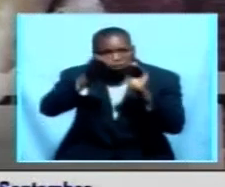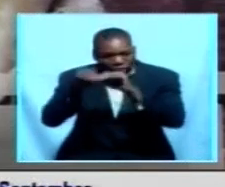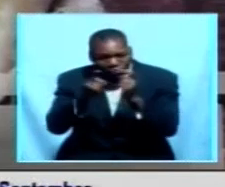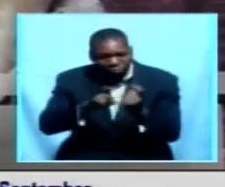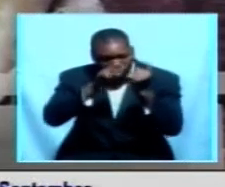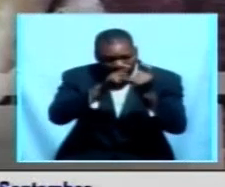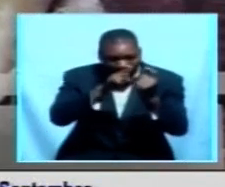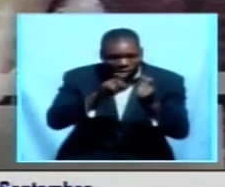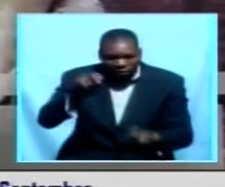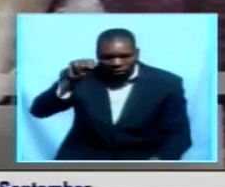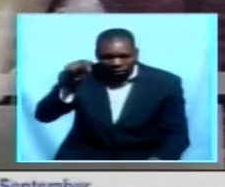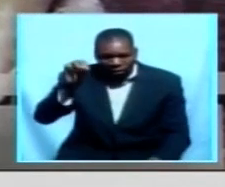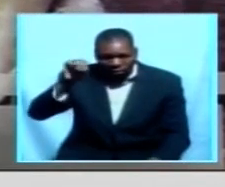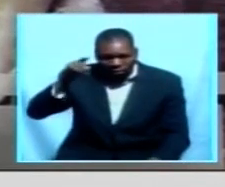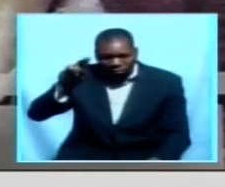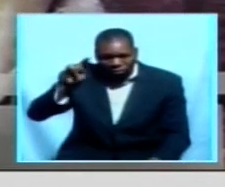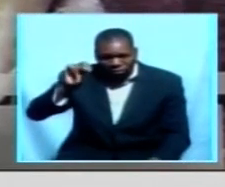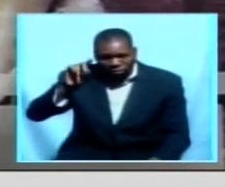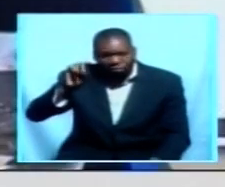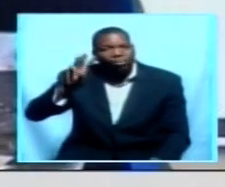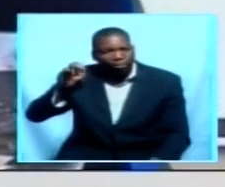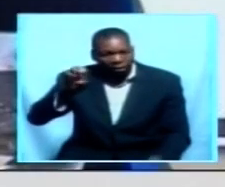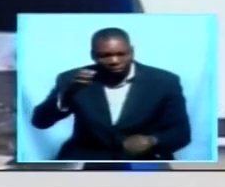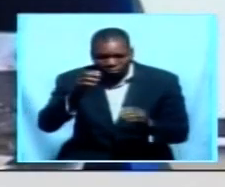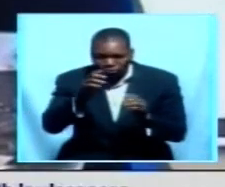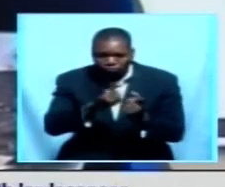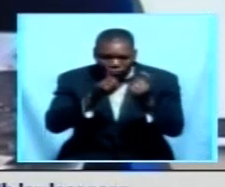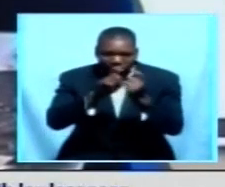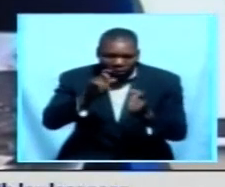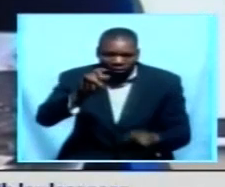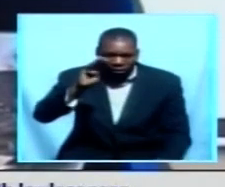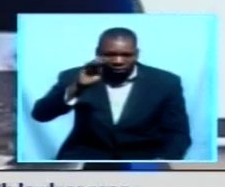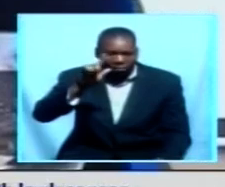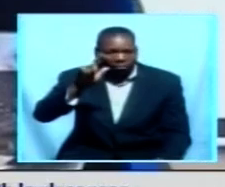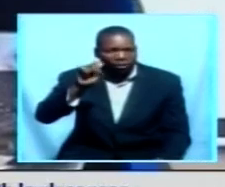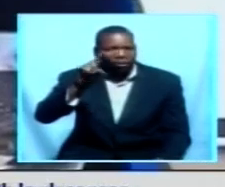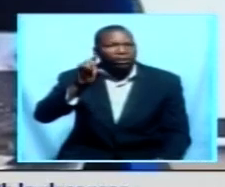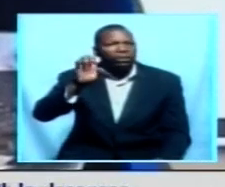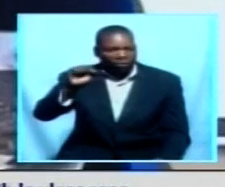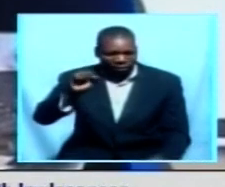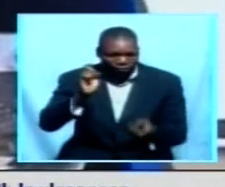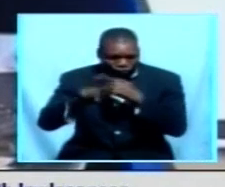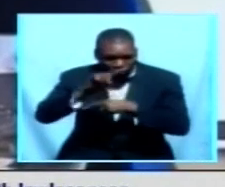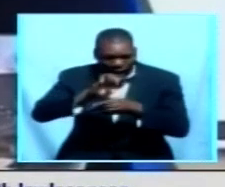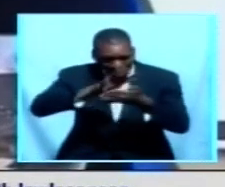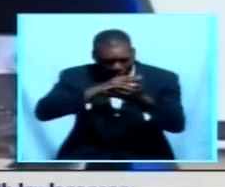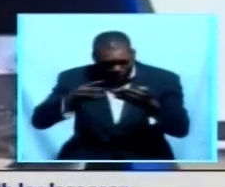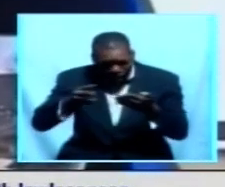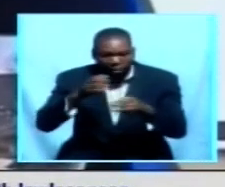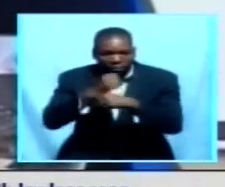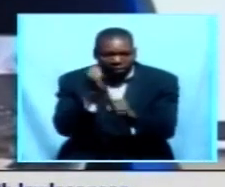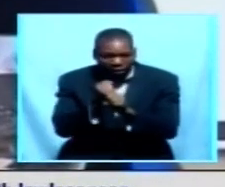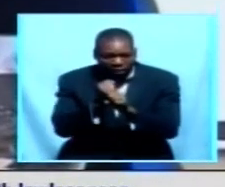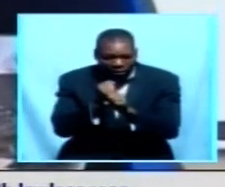on Konkola Blades. The draws were conducted in Lusaka today in the presence of Football Association of Zambia President Andrew